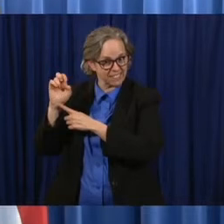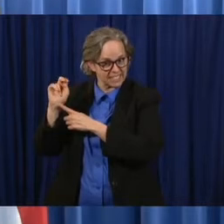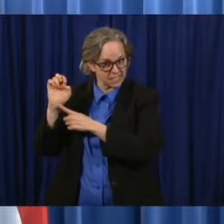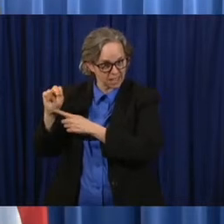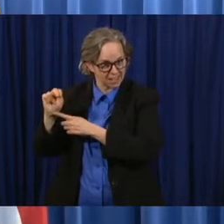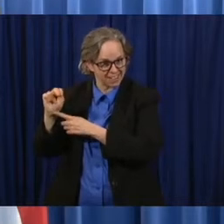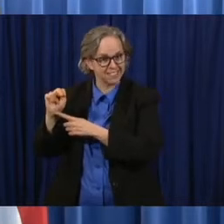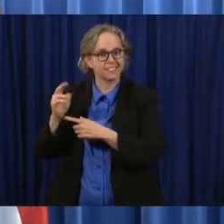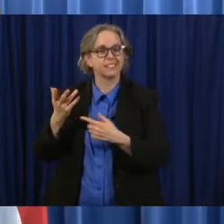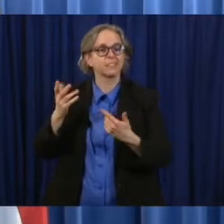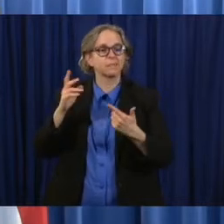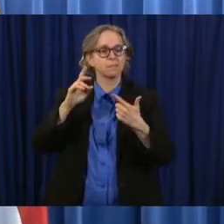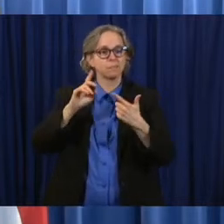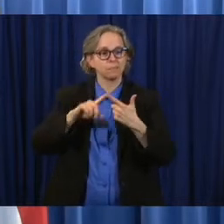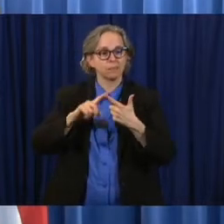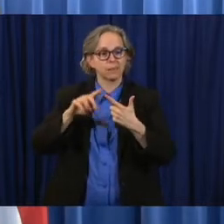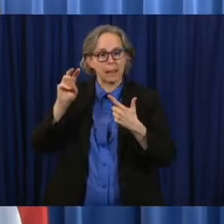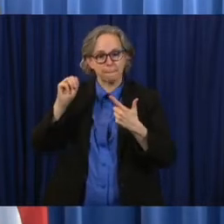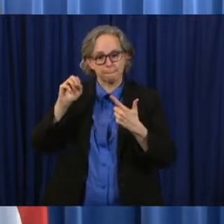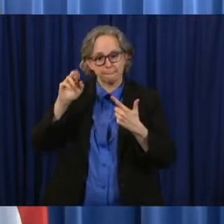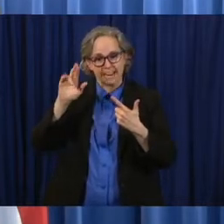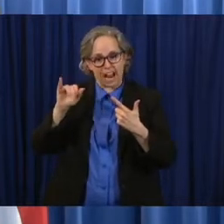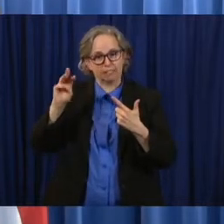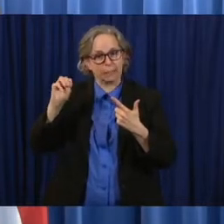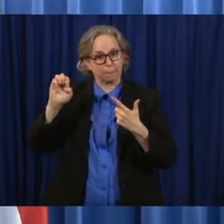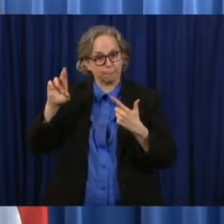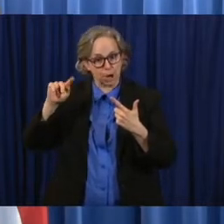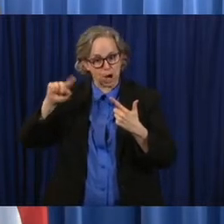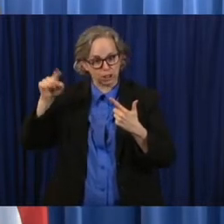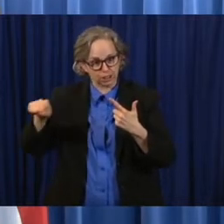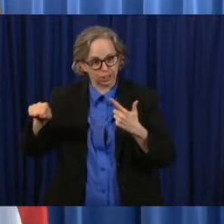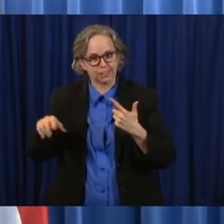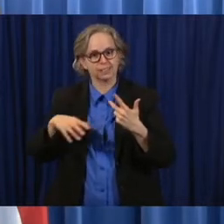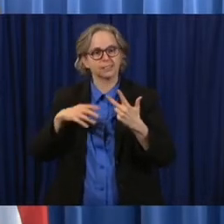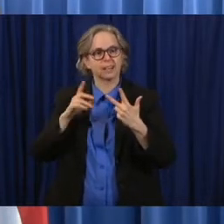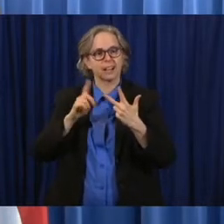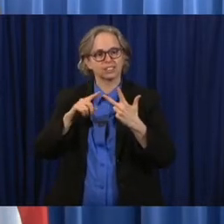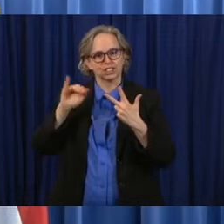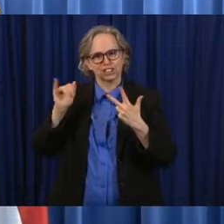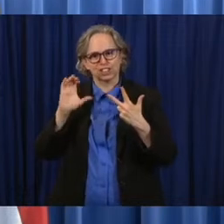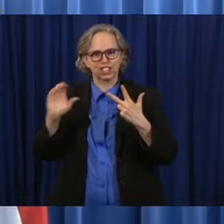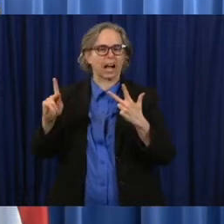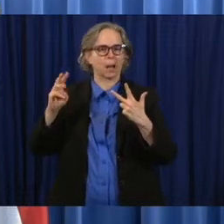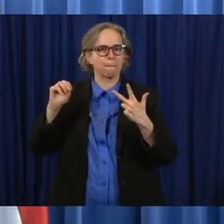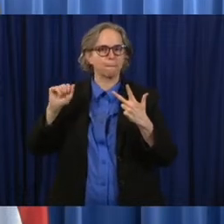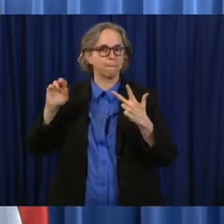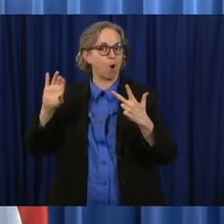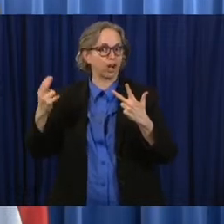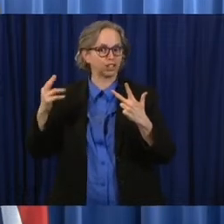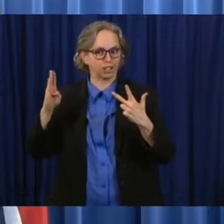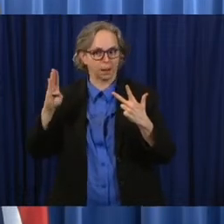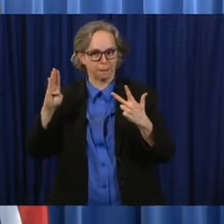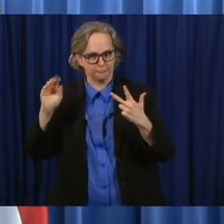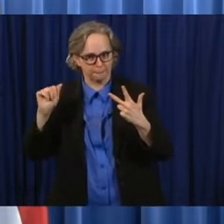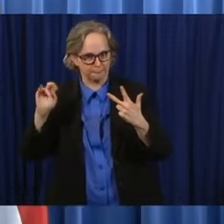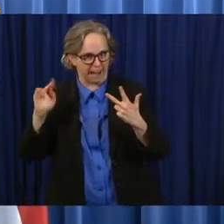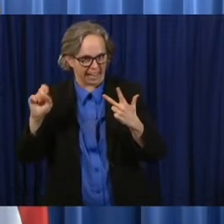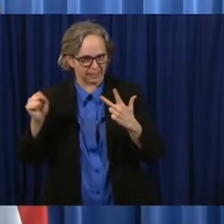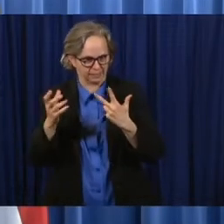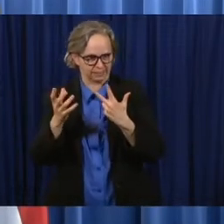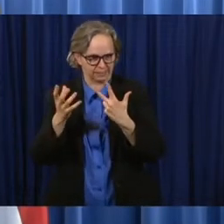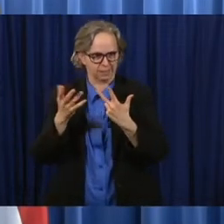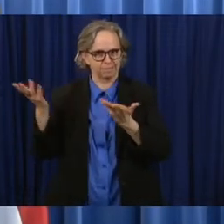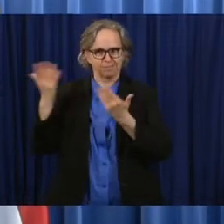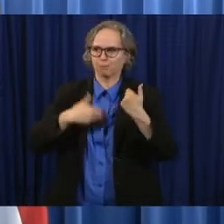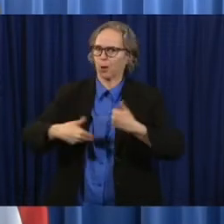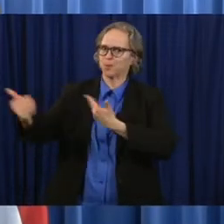Director Mary Mertz, who I referenced, and Ohio Department of Transportation Director Jack Marshbanks. We'll play the